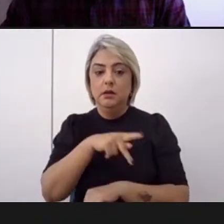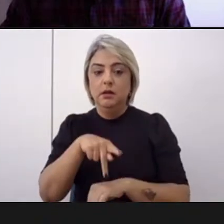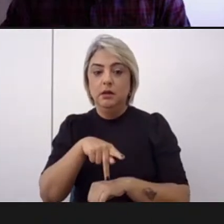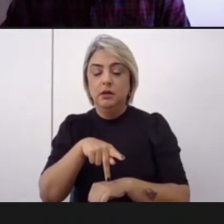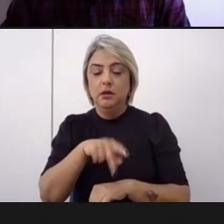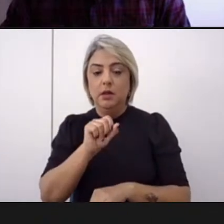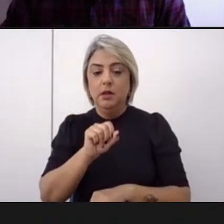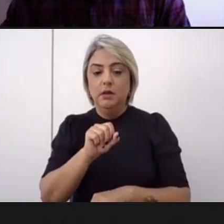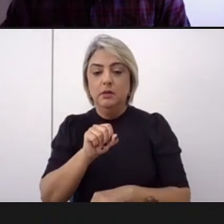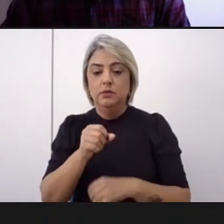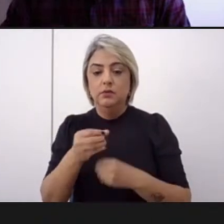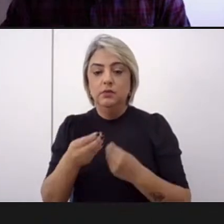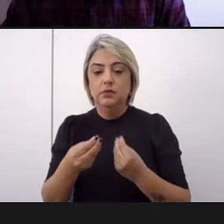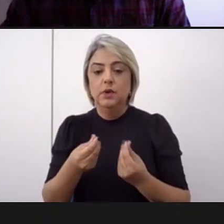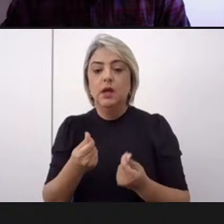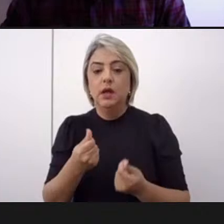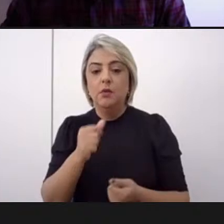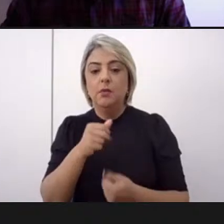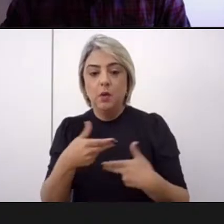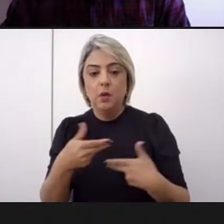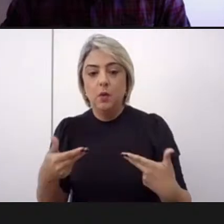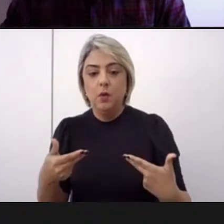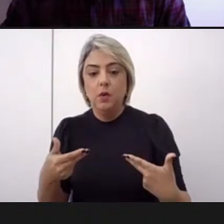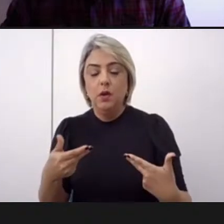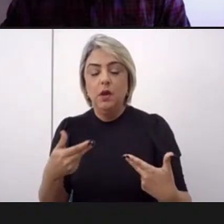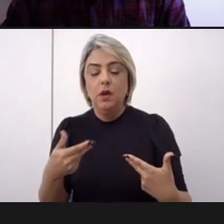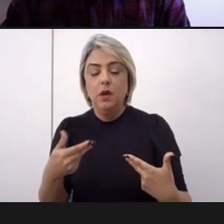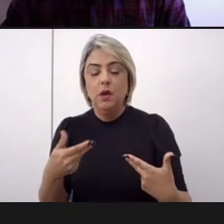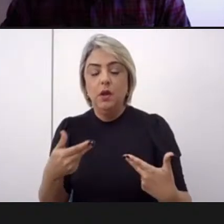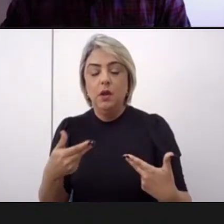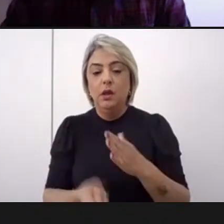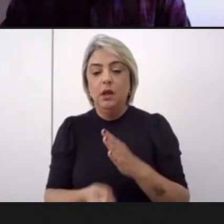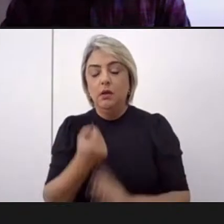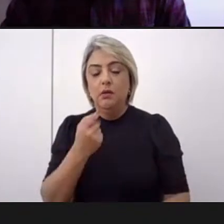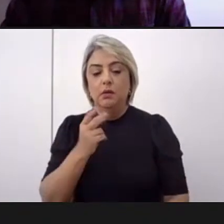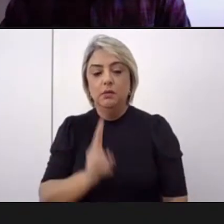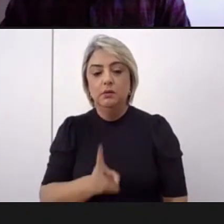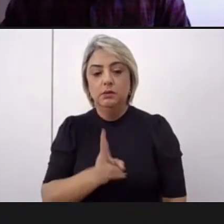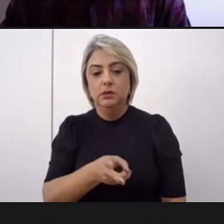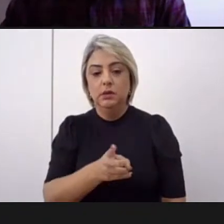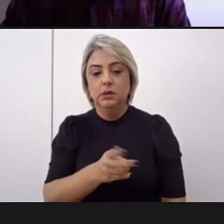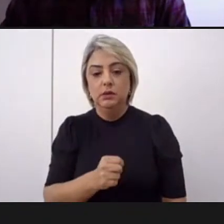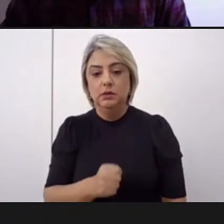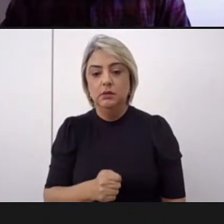I think this is interesting, and that has been quite